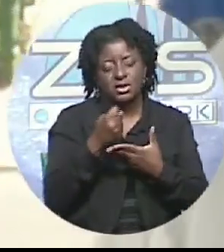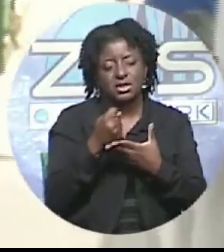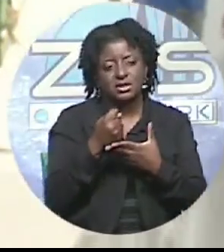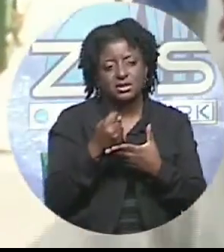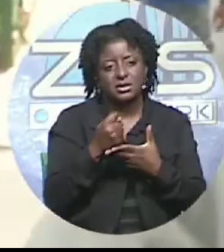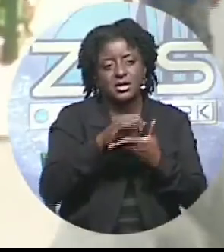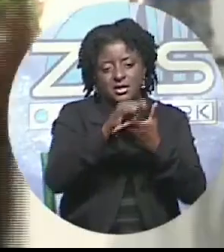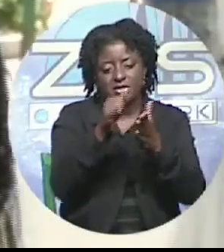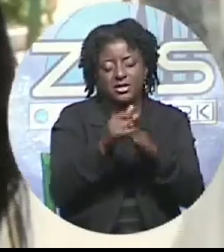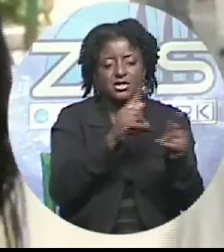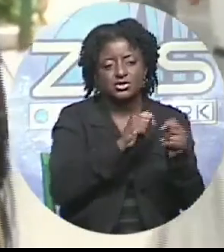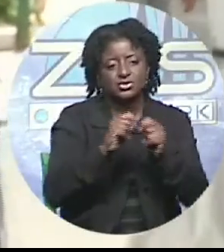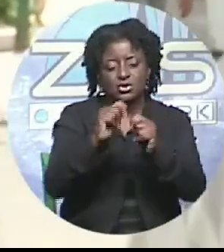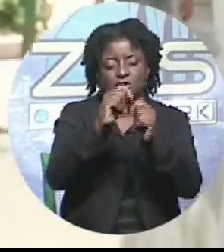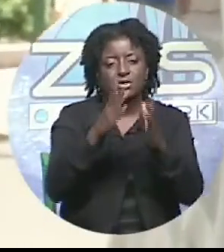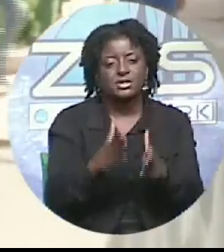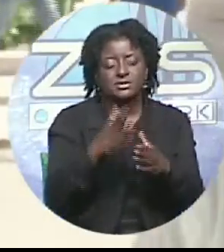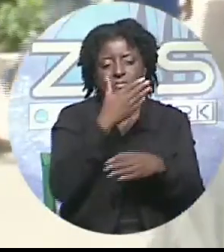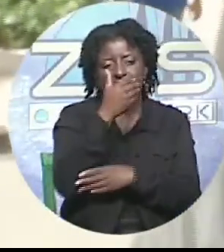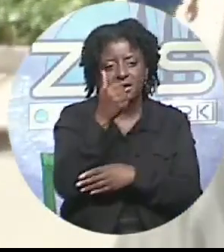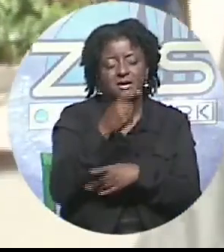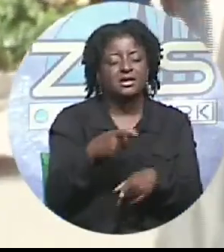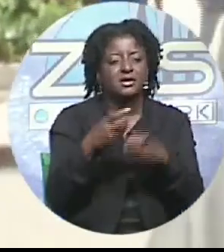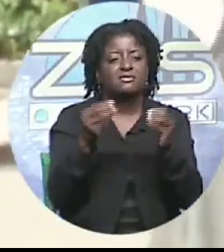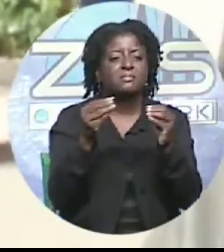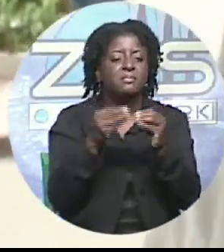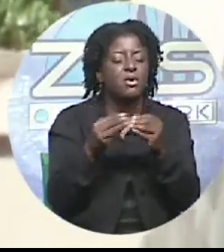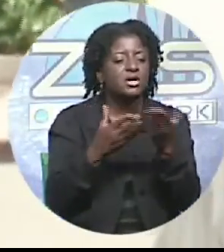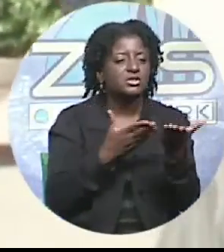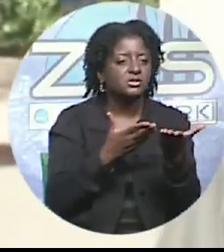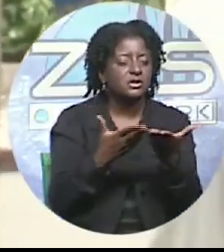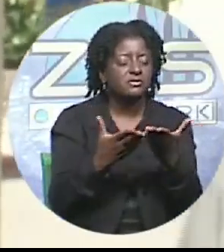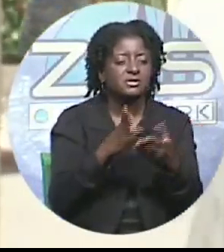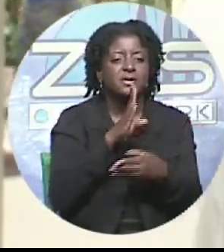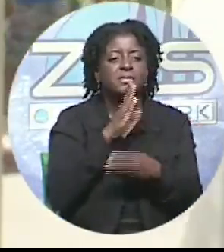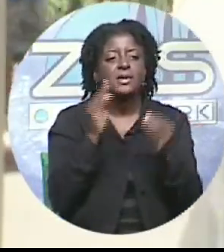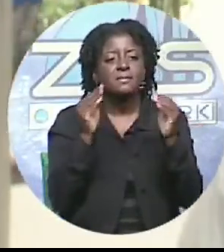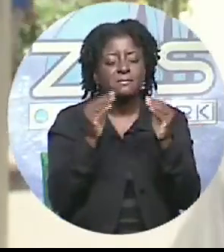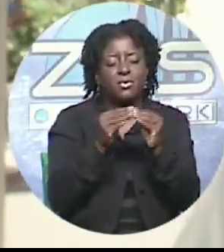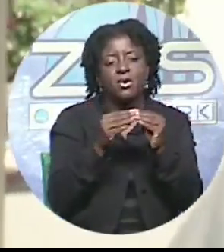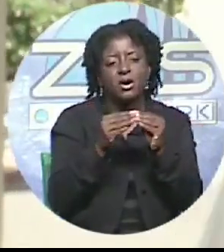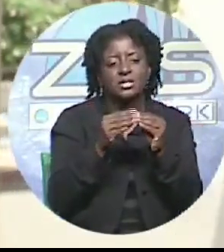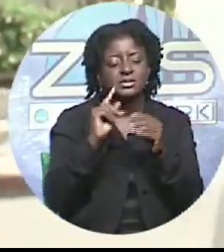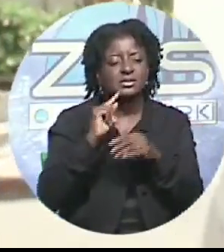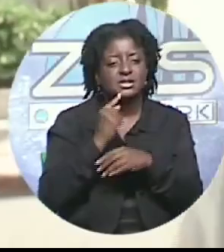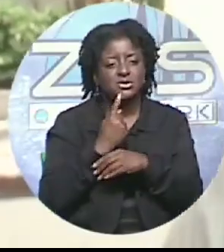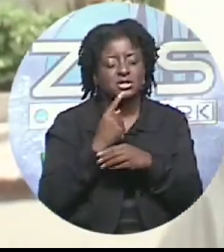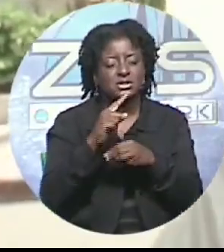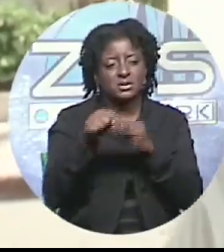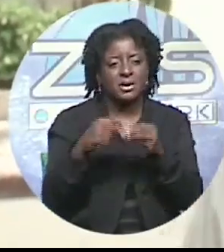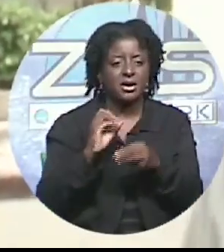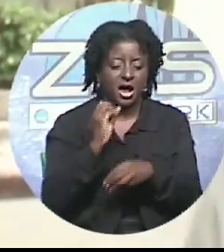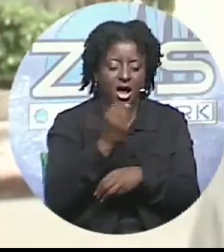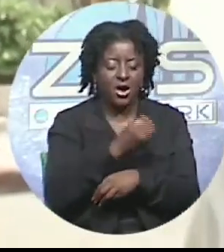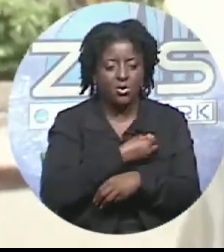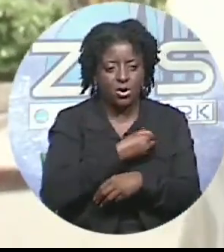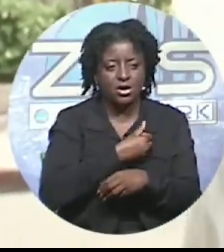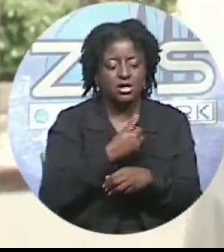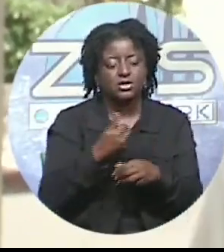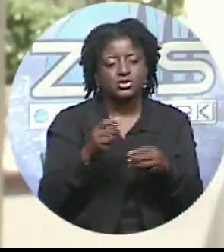better, and we have to give more service. We have to be more serious about our tourists that come to our shore, because